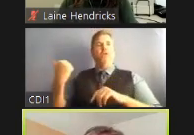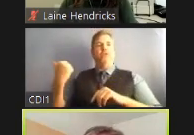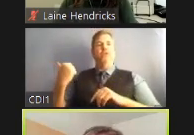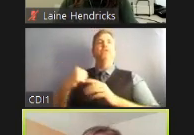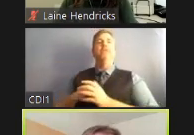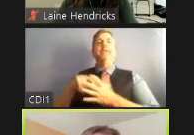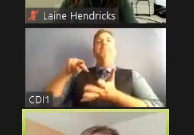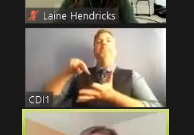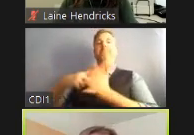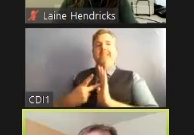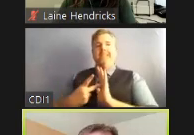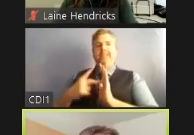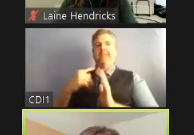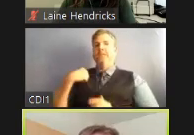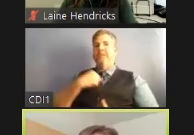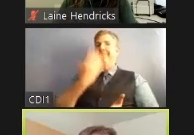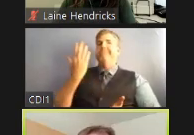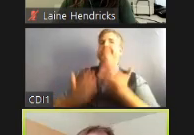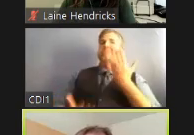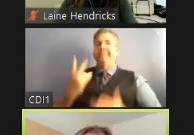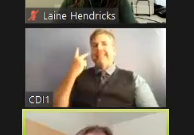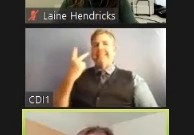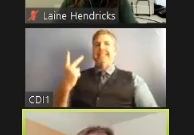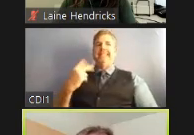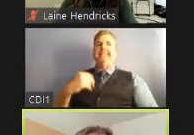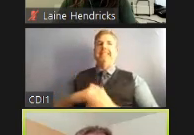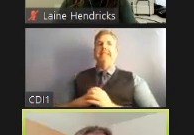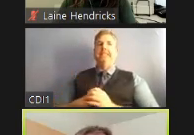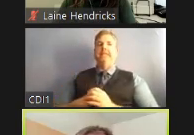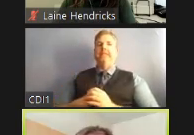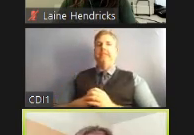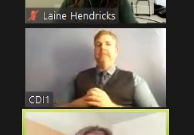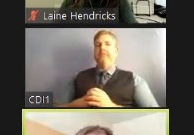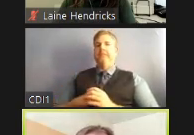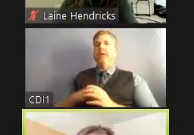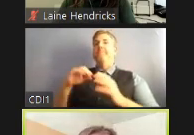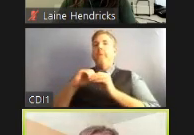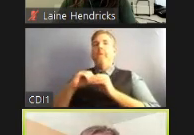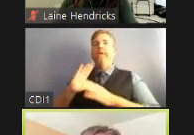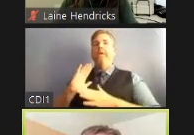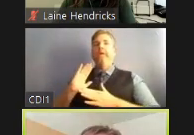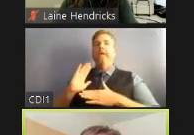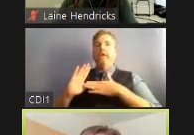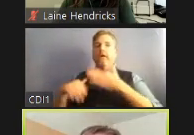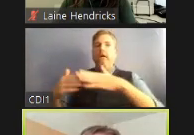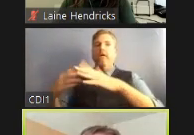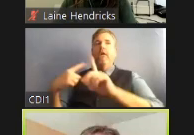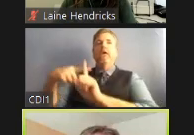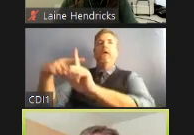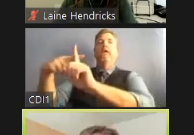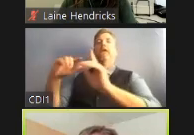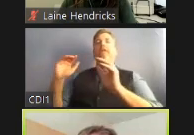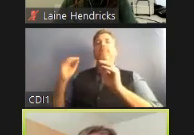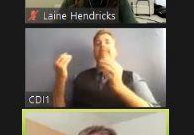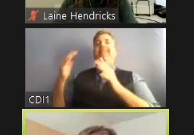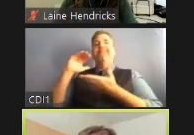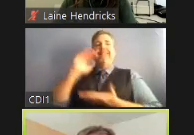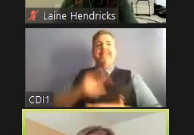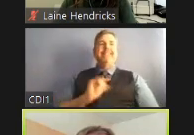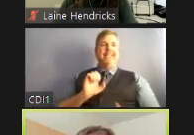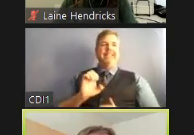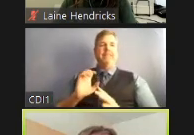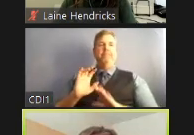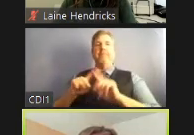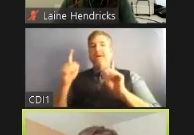see increasing progress and lower case counts over time. I want to be really cautious in not being